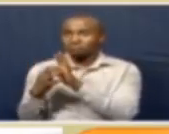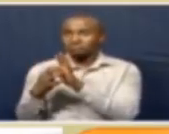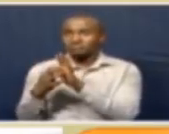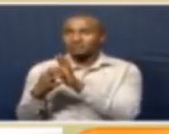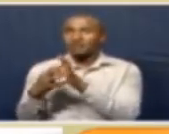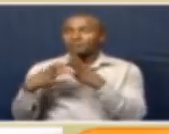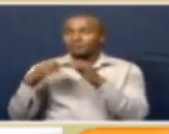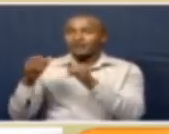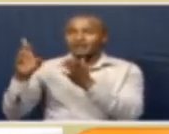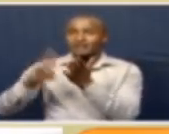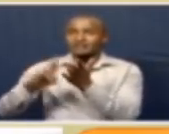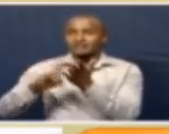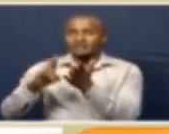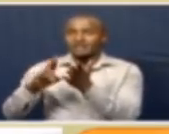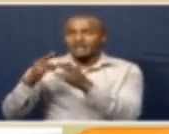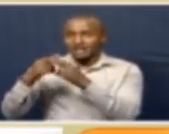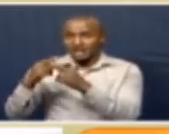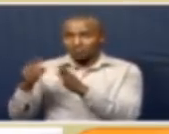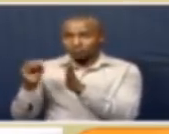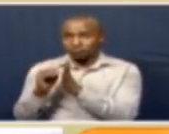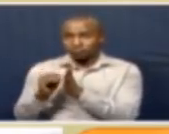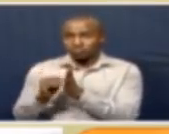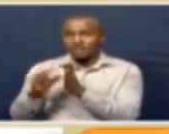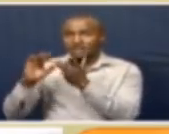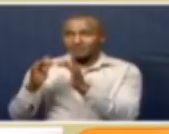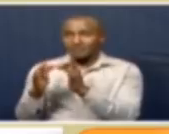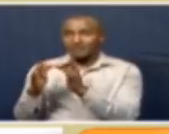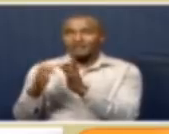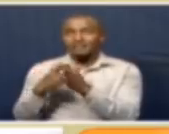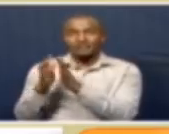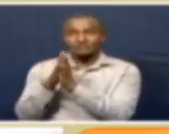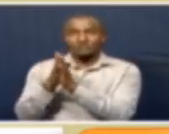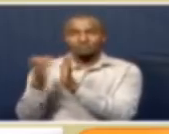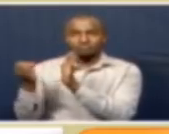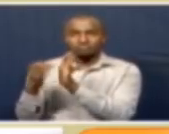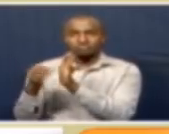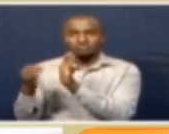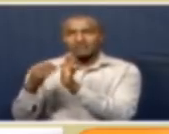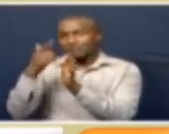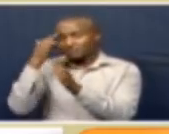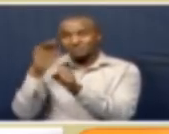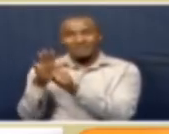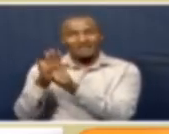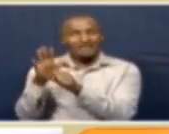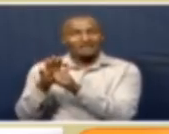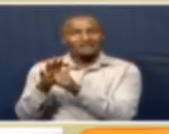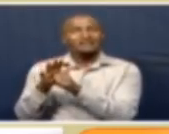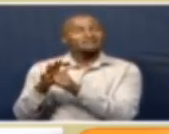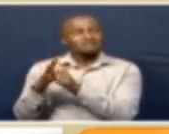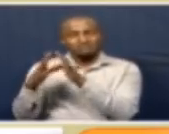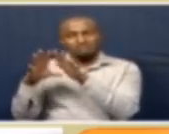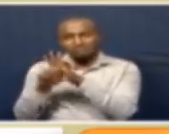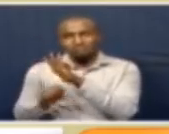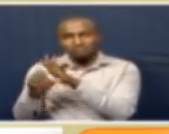can register, put in their names, their email addresses, and write their stories. Because a lot of models have been exploited